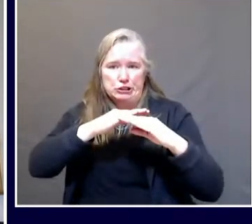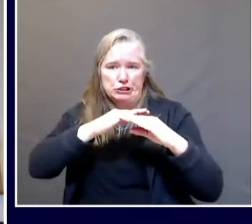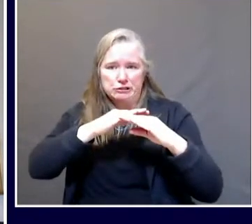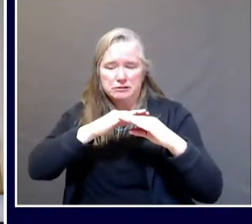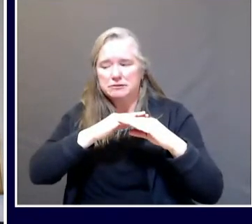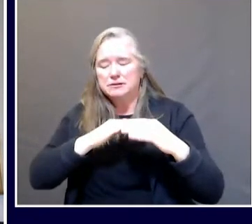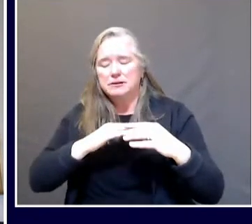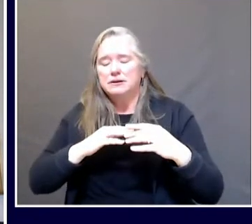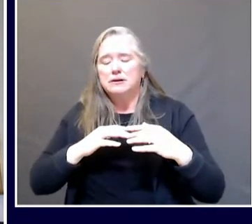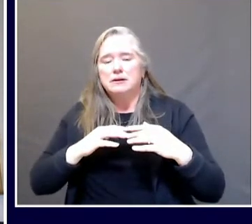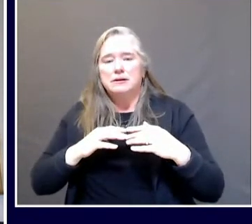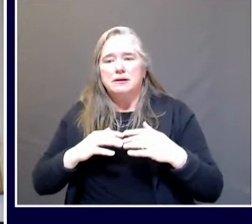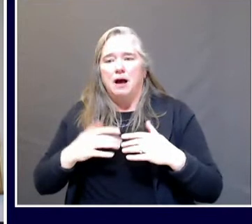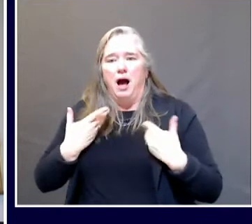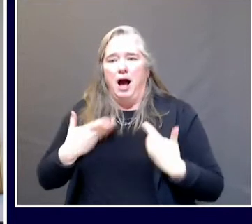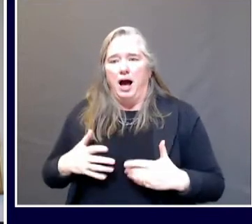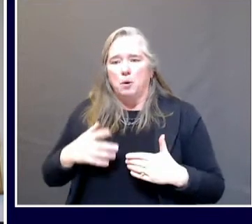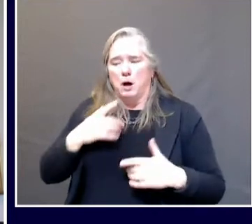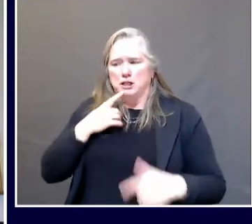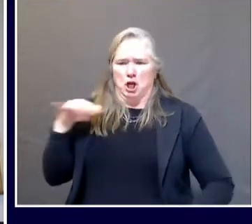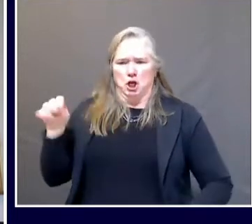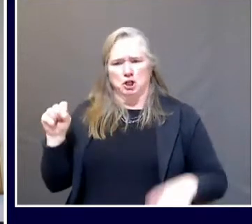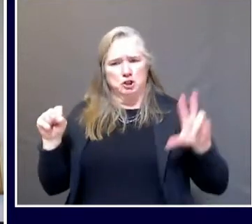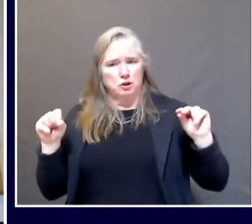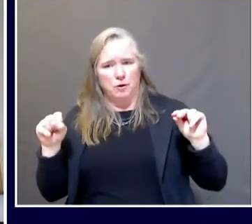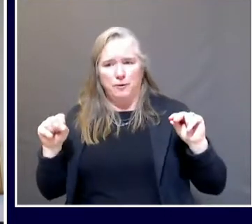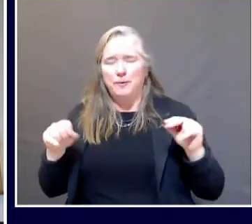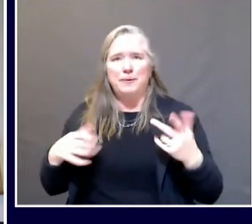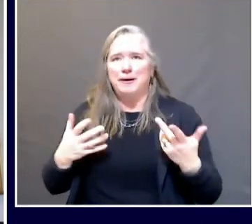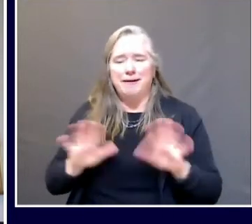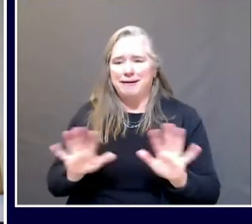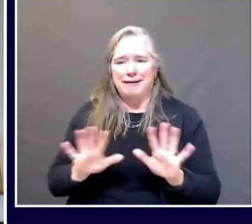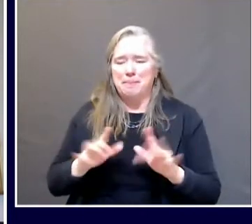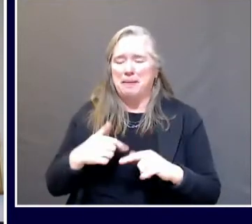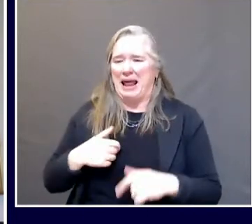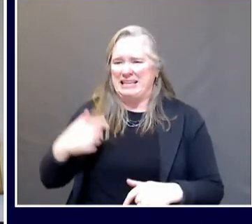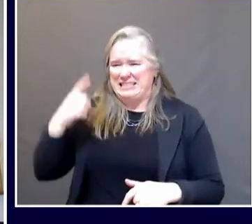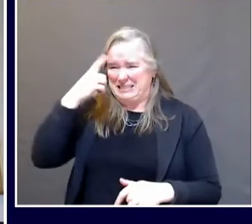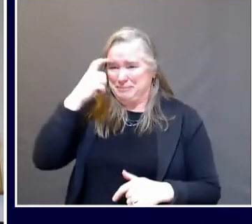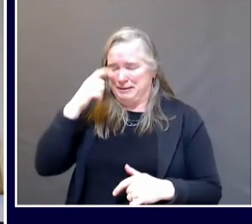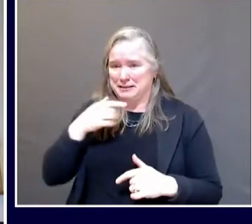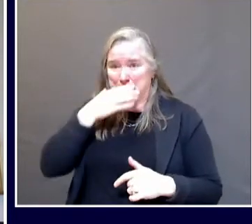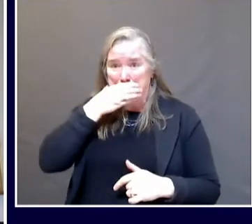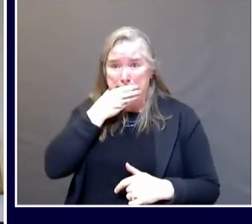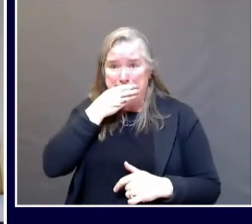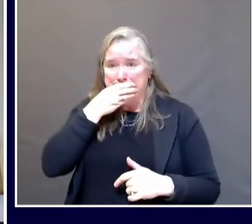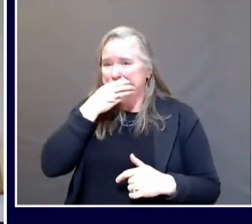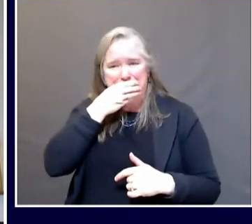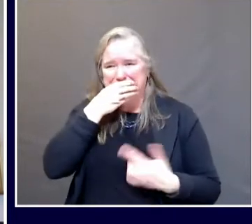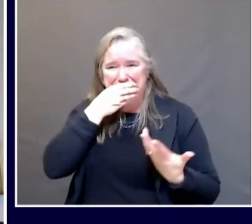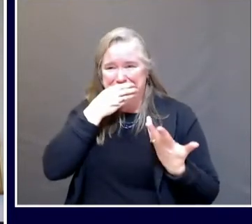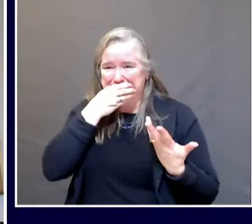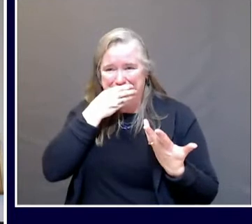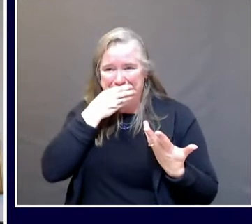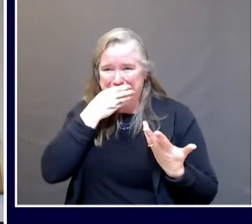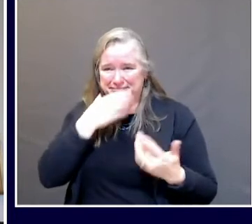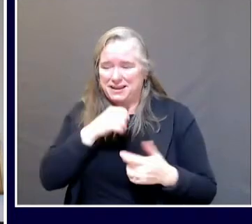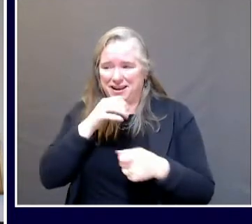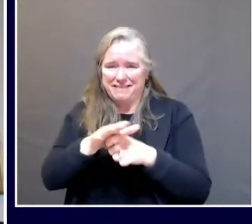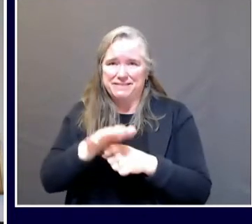put my thumb on the scale yet, but my hunch is that they are not up to the task of actually protecting folks. Got